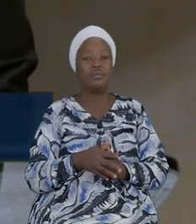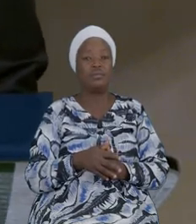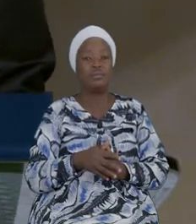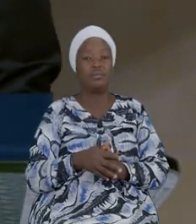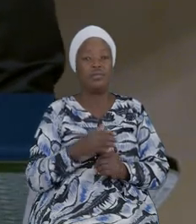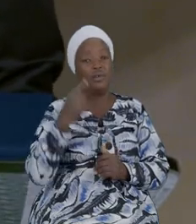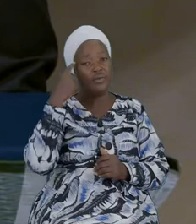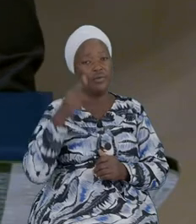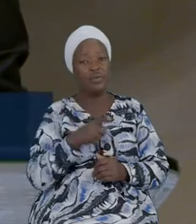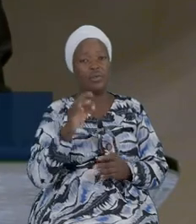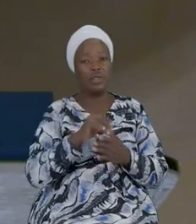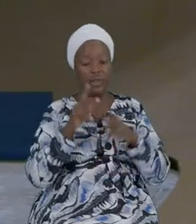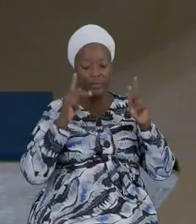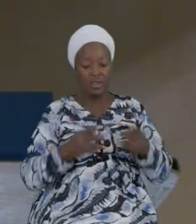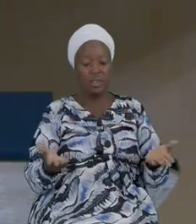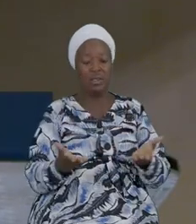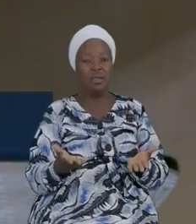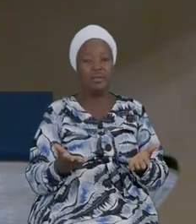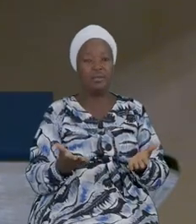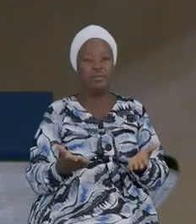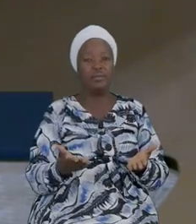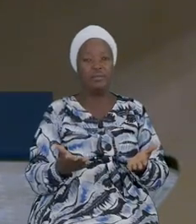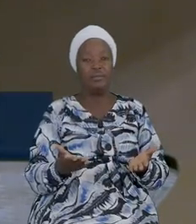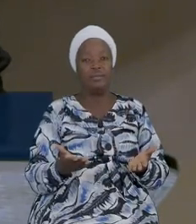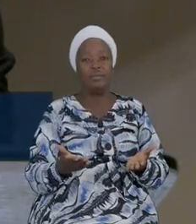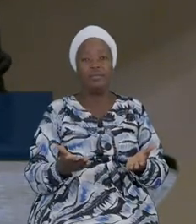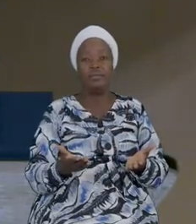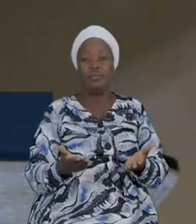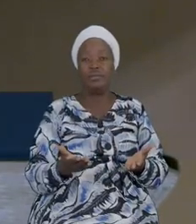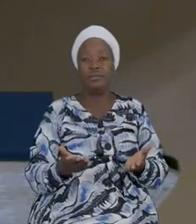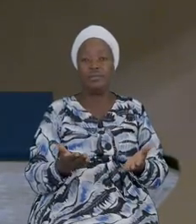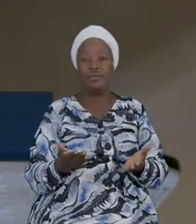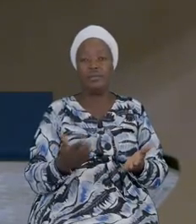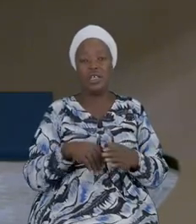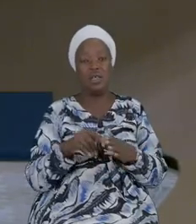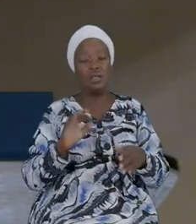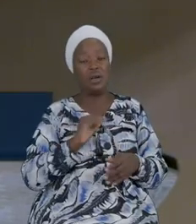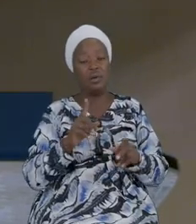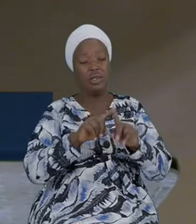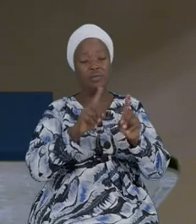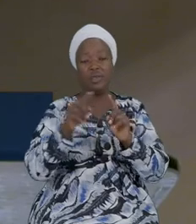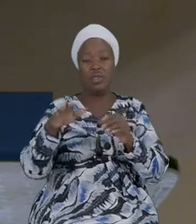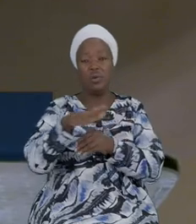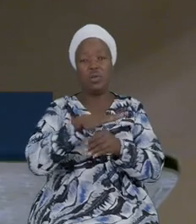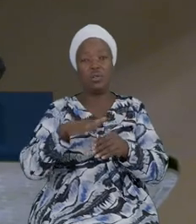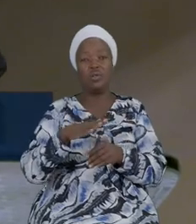And for those who are physically present in our various locations across the world,